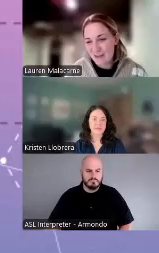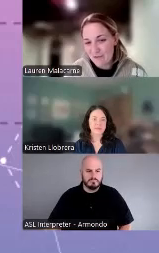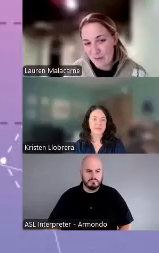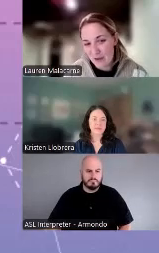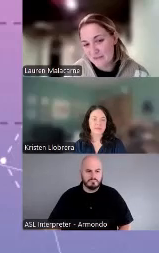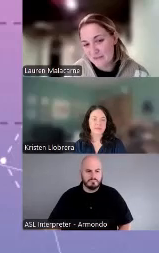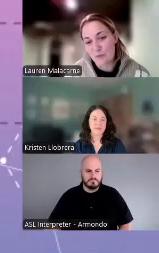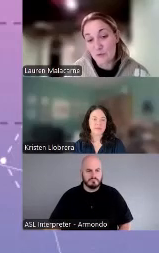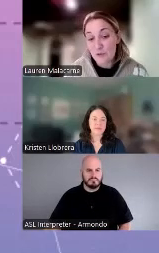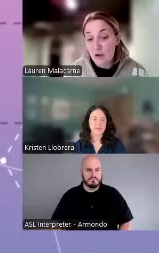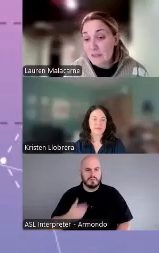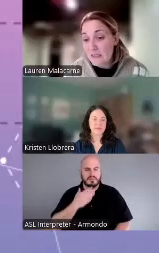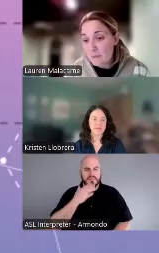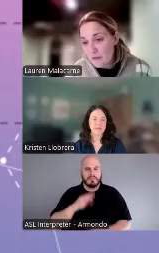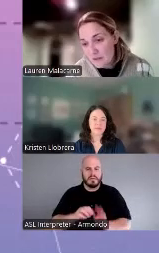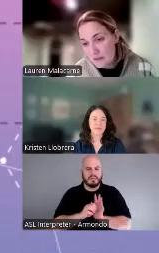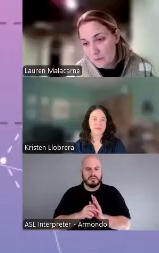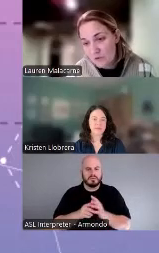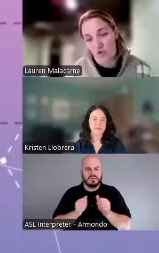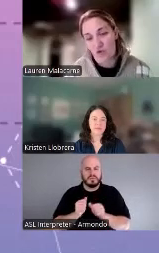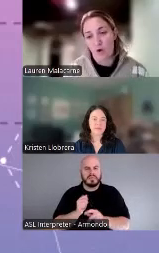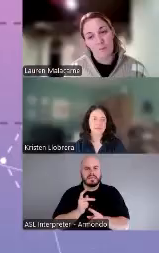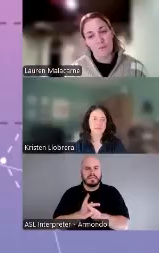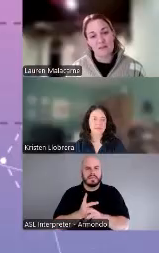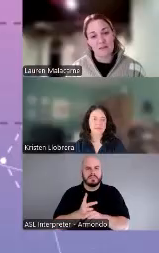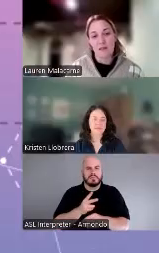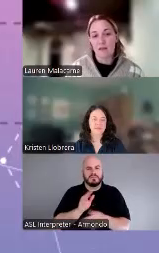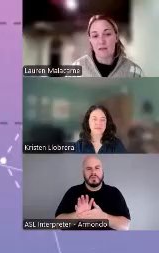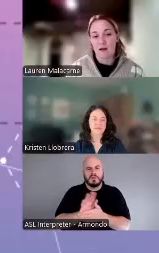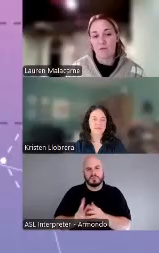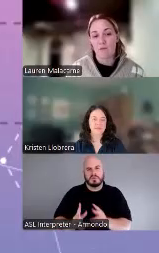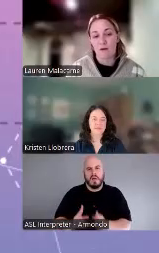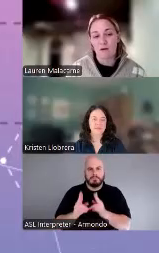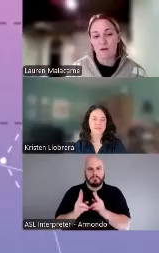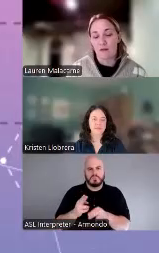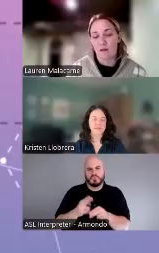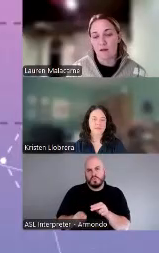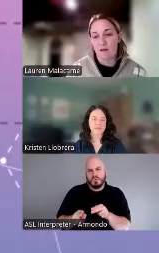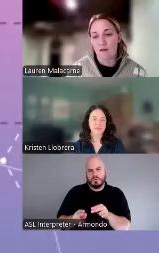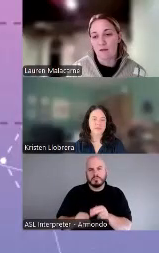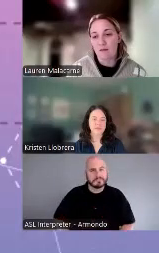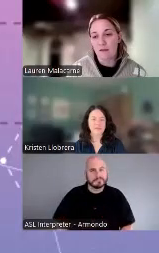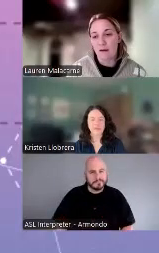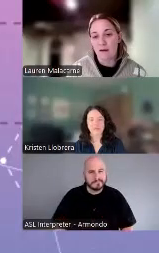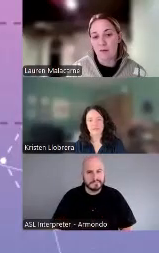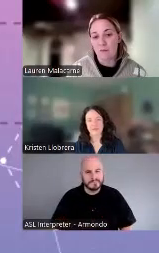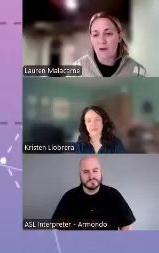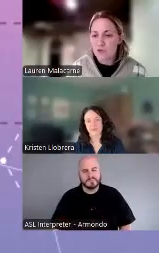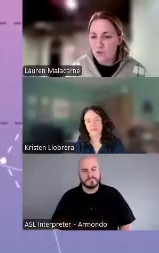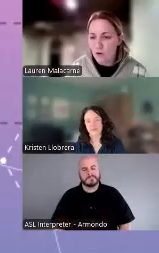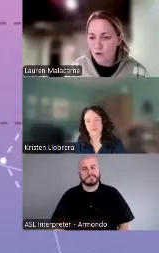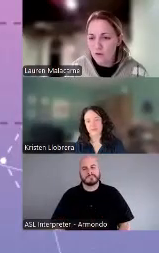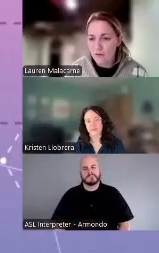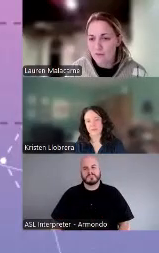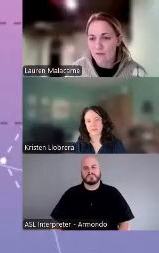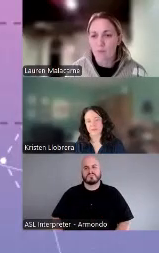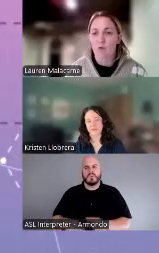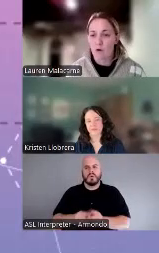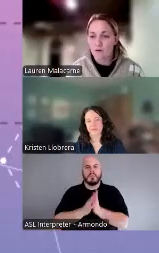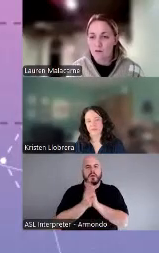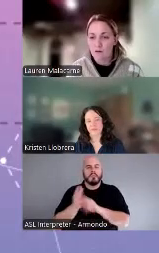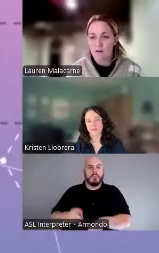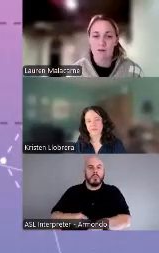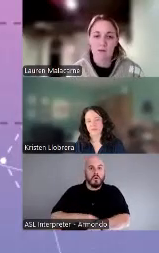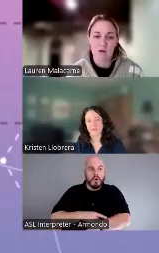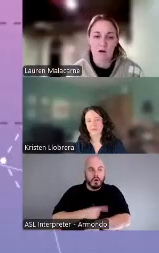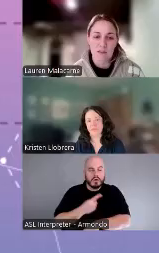That's kind of a bad example. So we tried to keep the clips short because I think that when they become too long, number